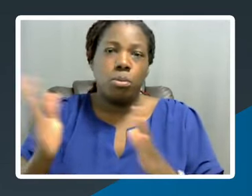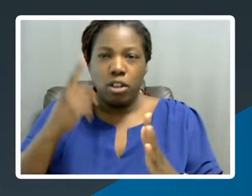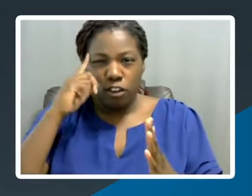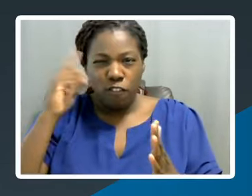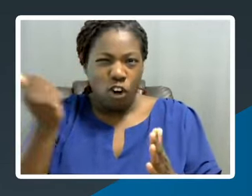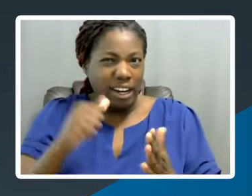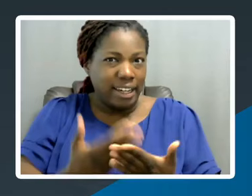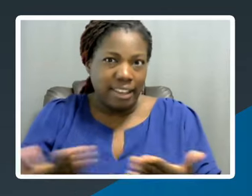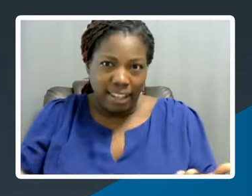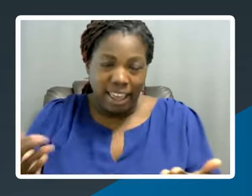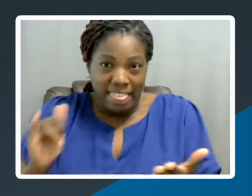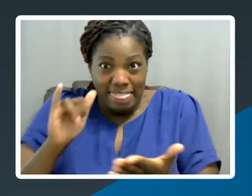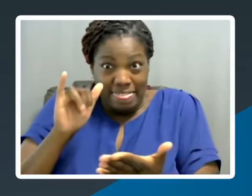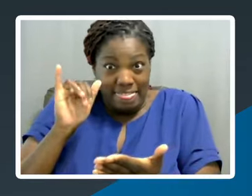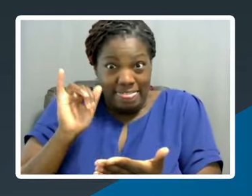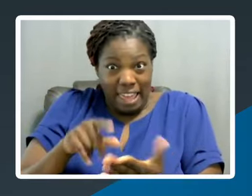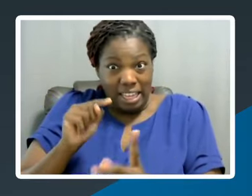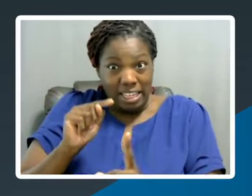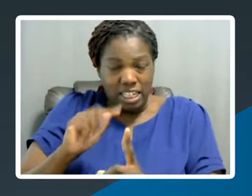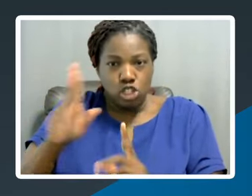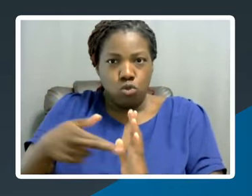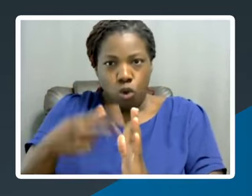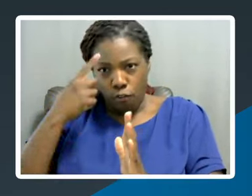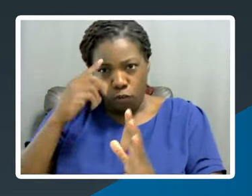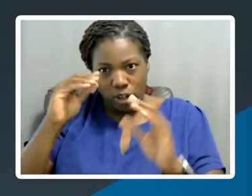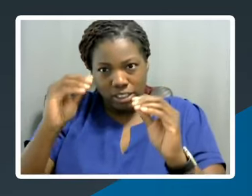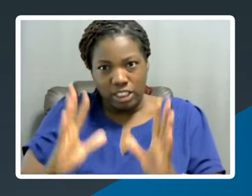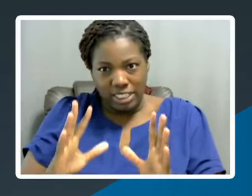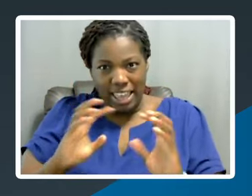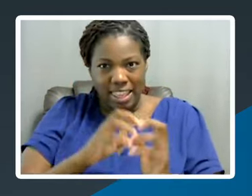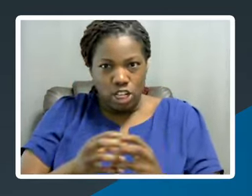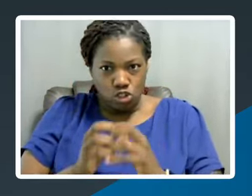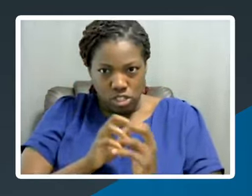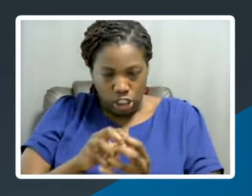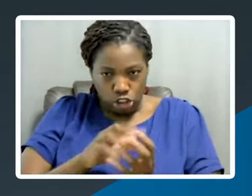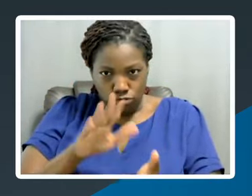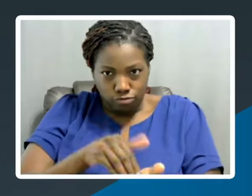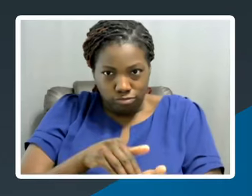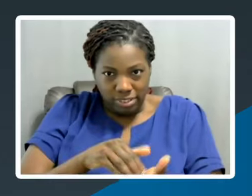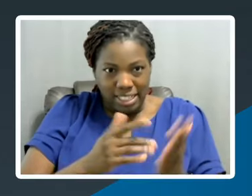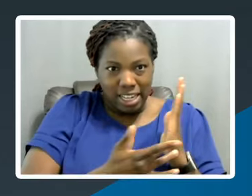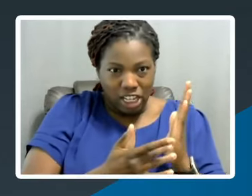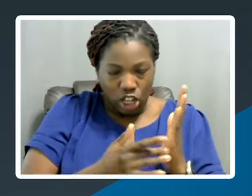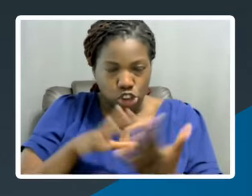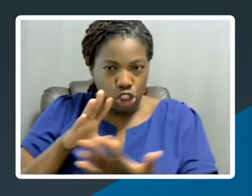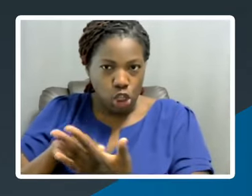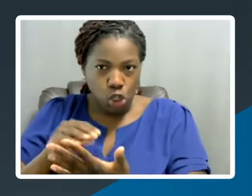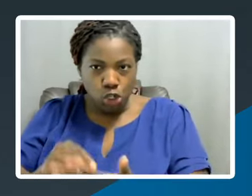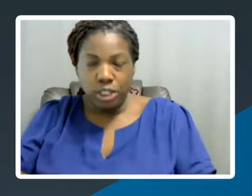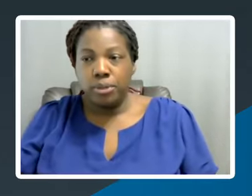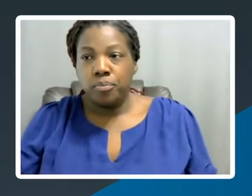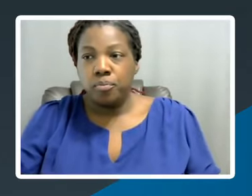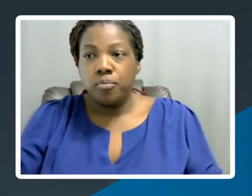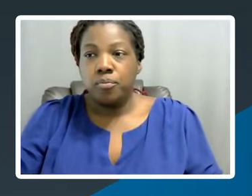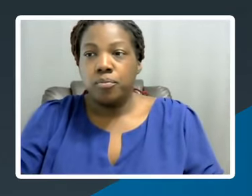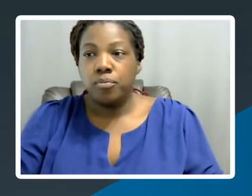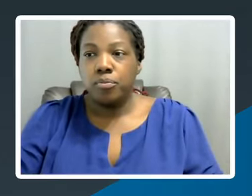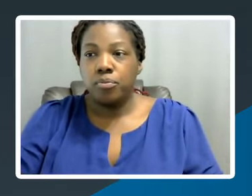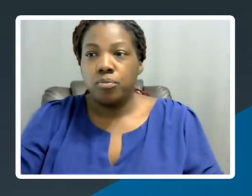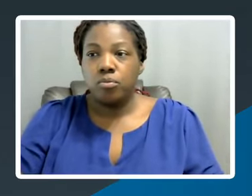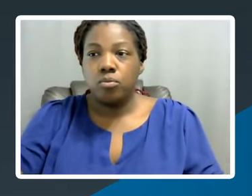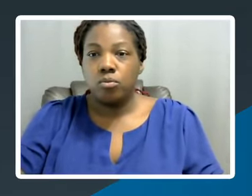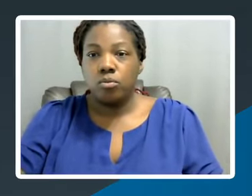role of educators at this intersection between technology and learning. Now, it's